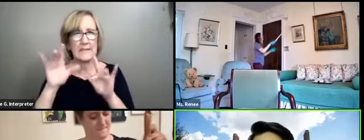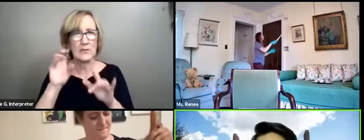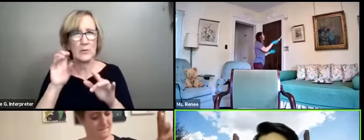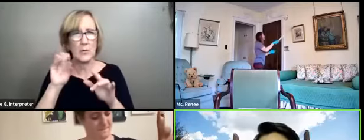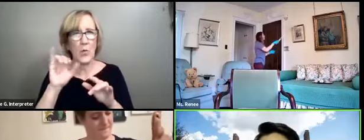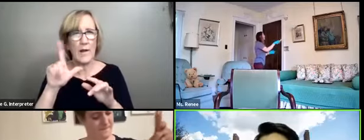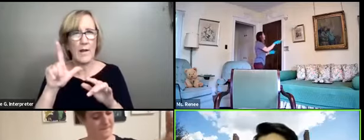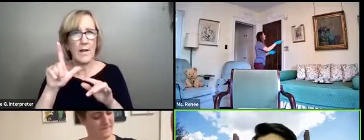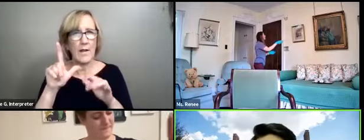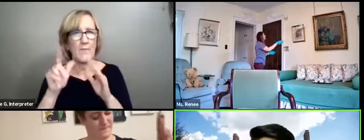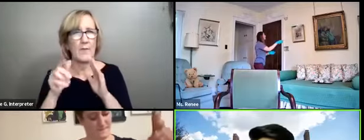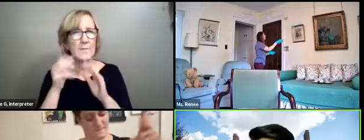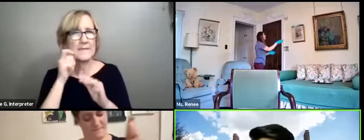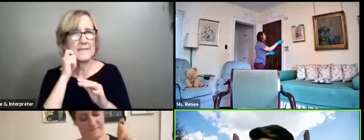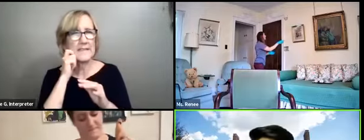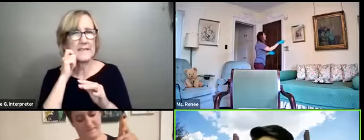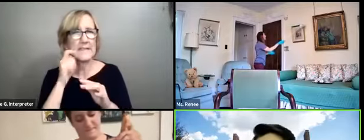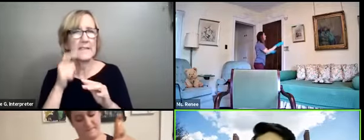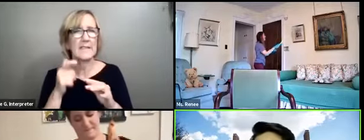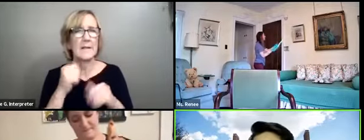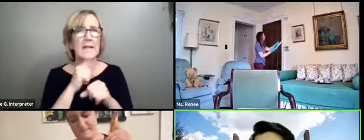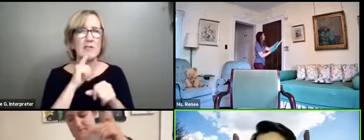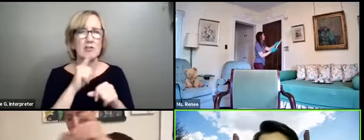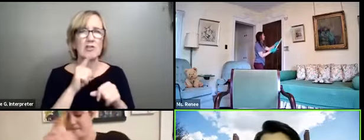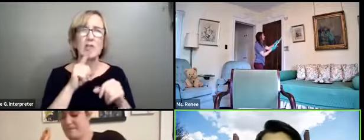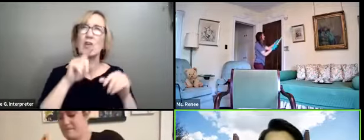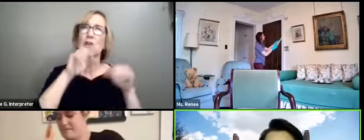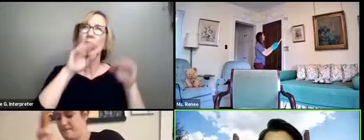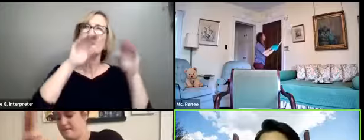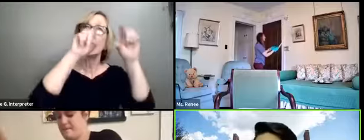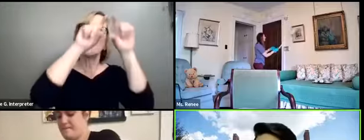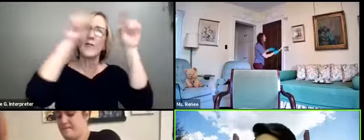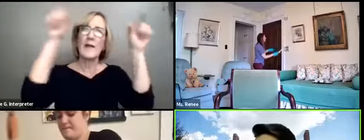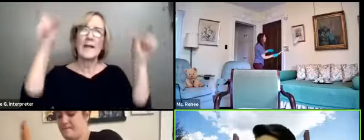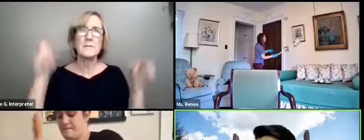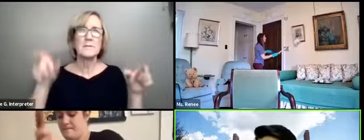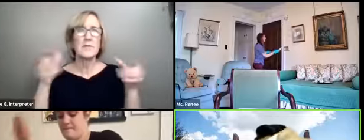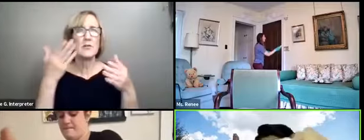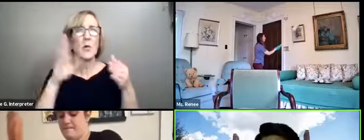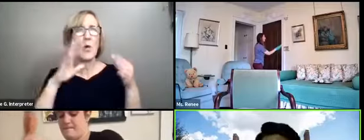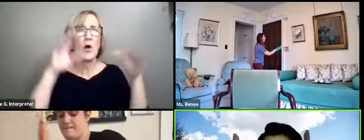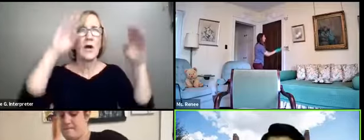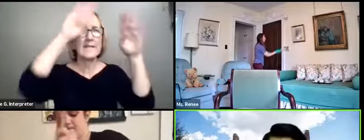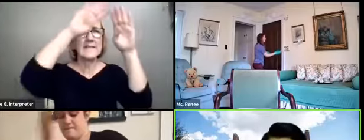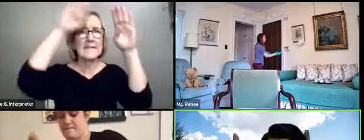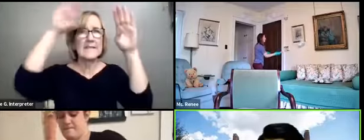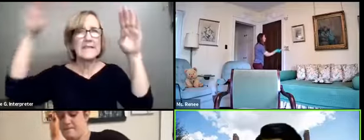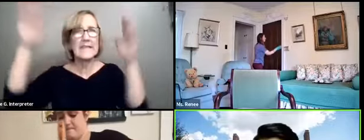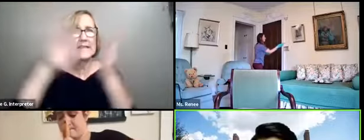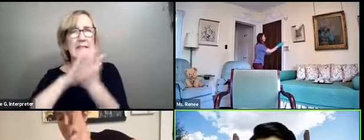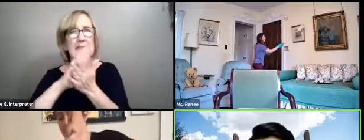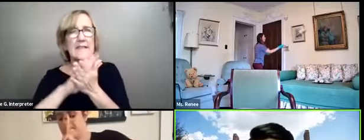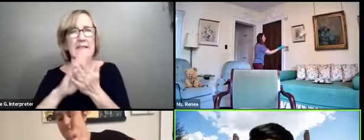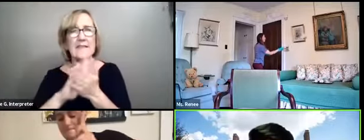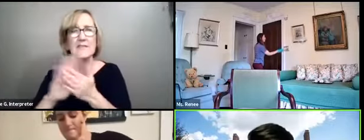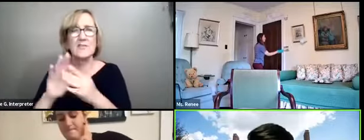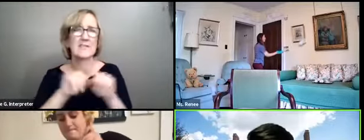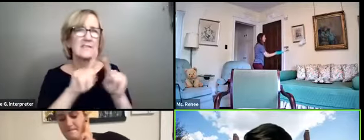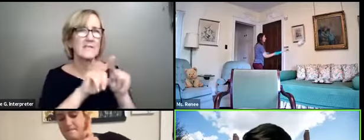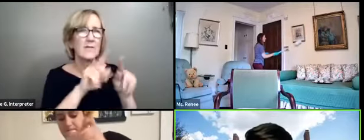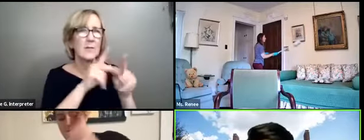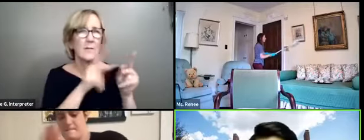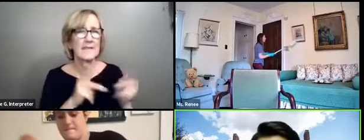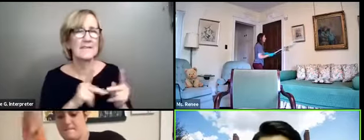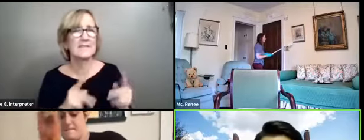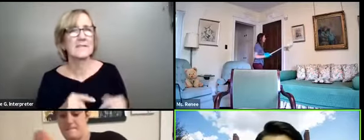above the door frames and things like that. Just general places that people forget to dust. And then